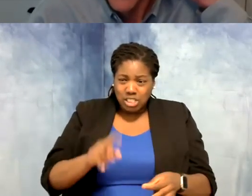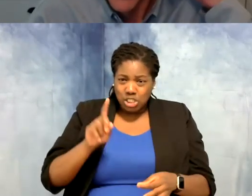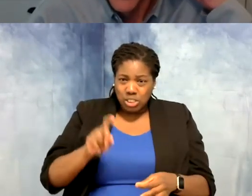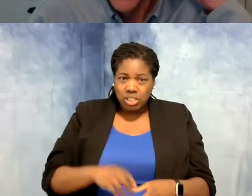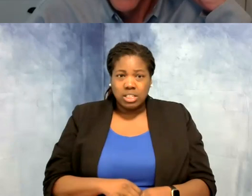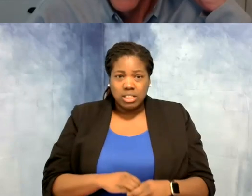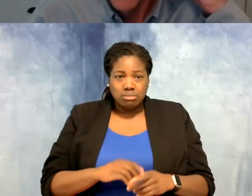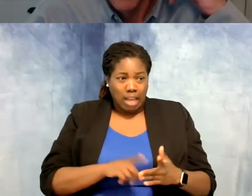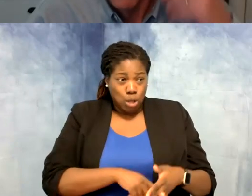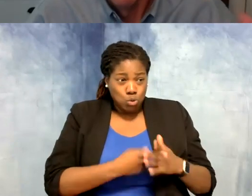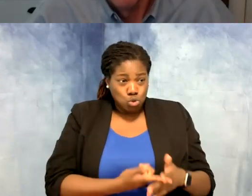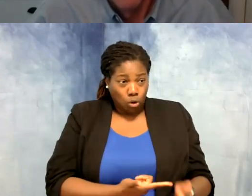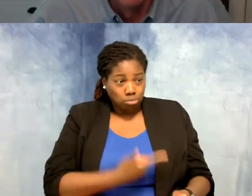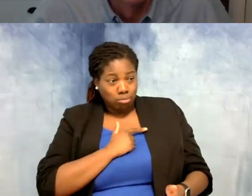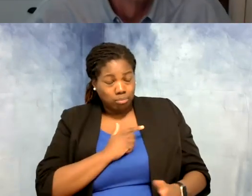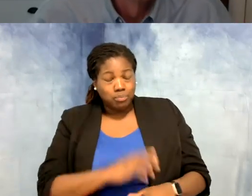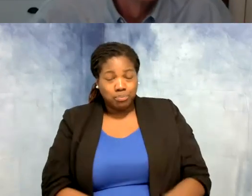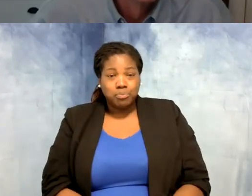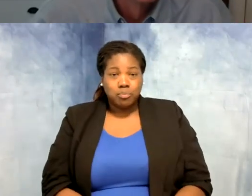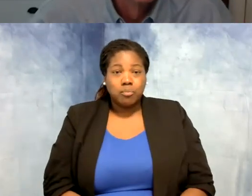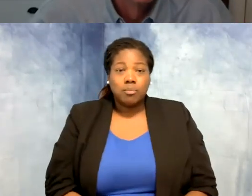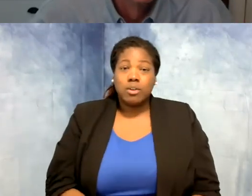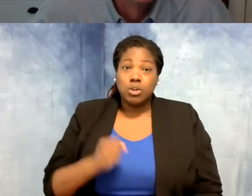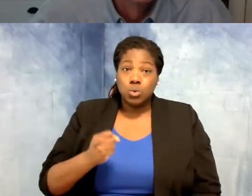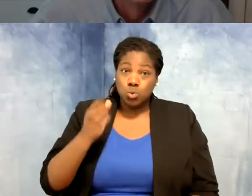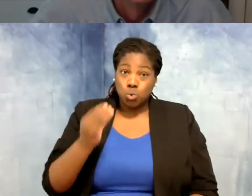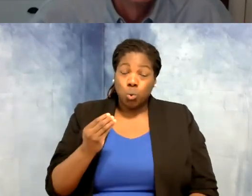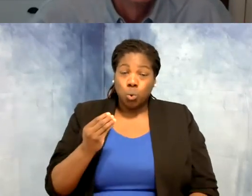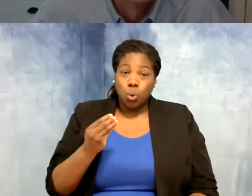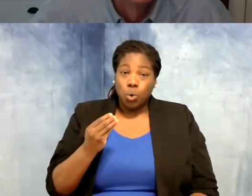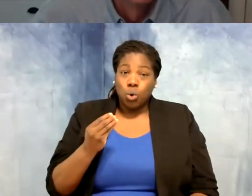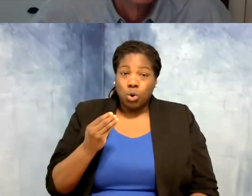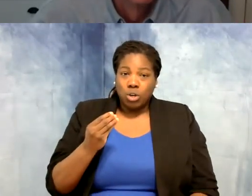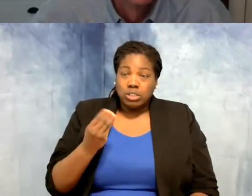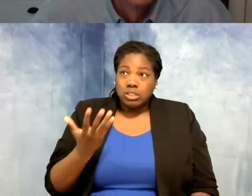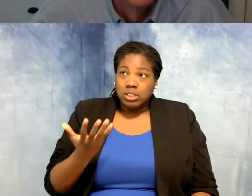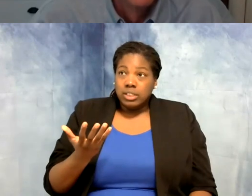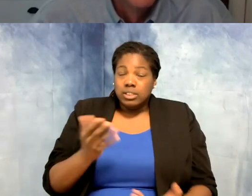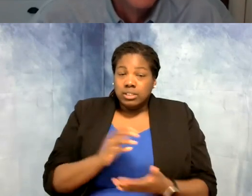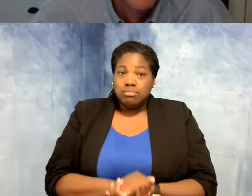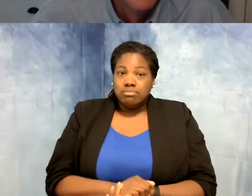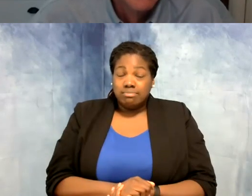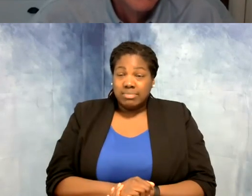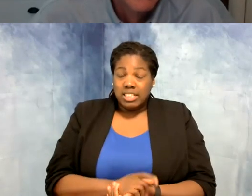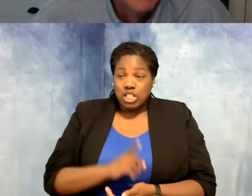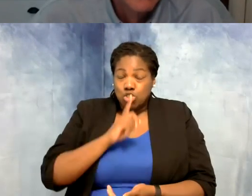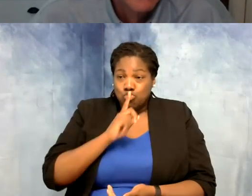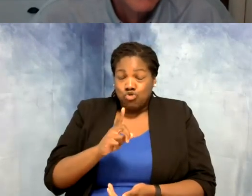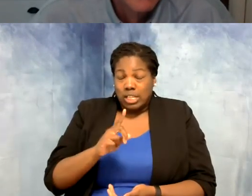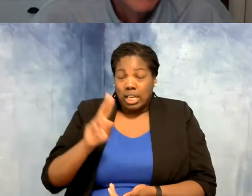Well, I'll start, perhaps. Okay, go ahead, Michele. So it is entirely